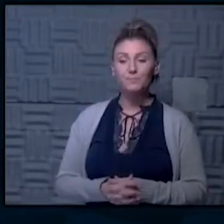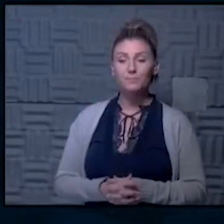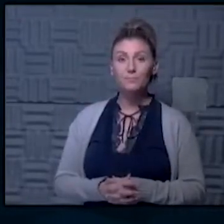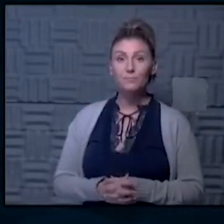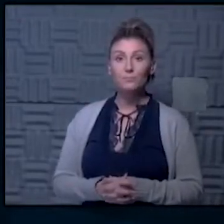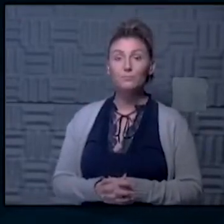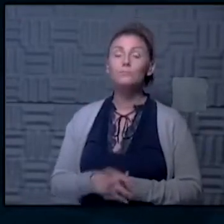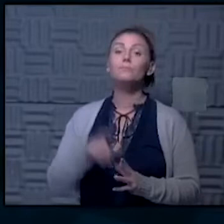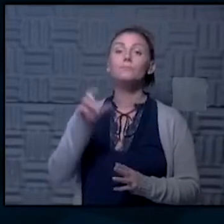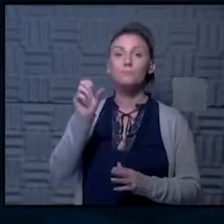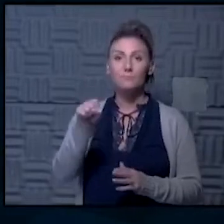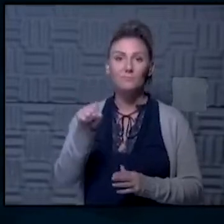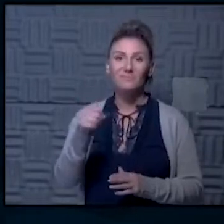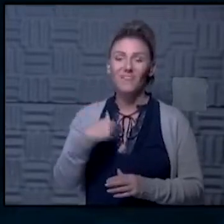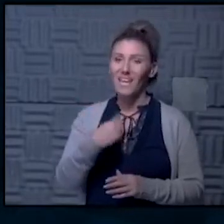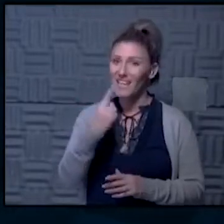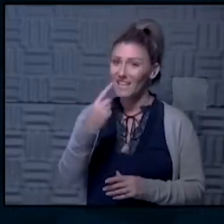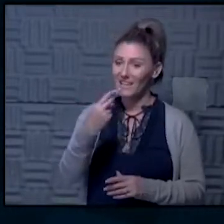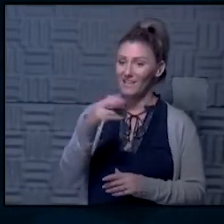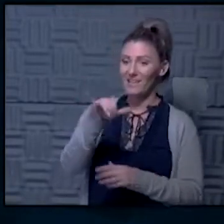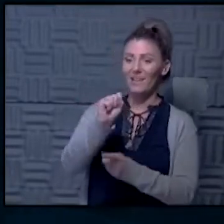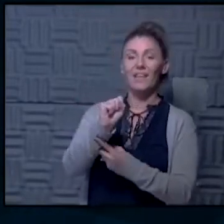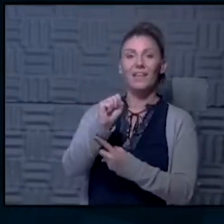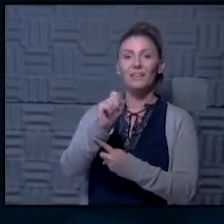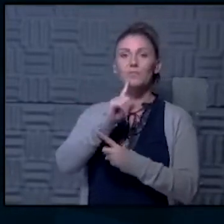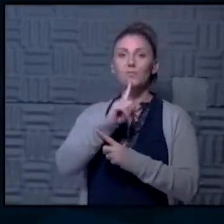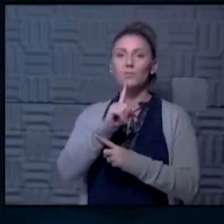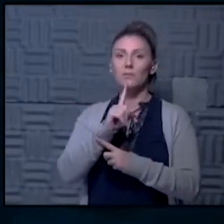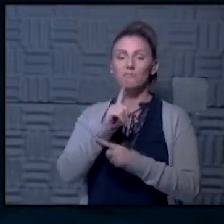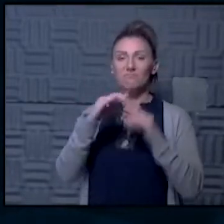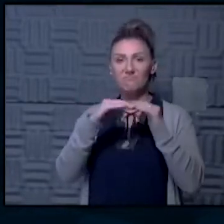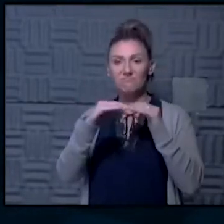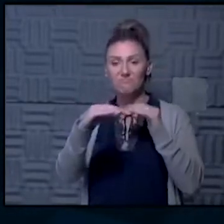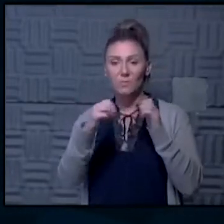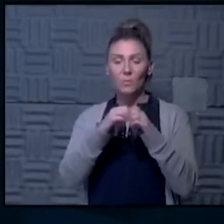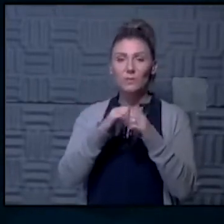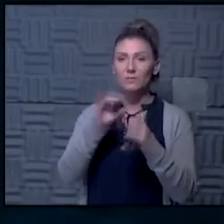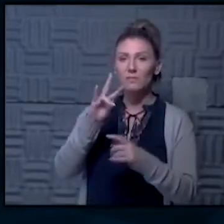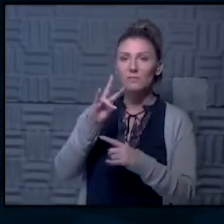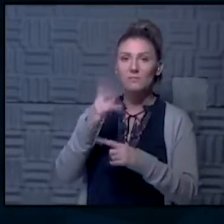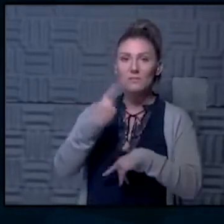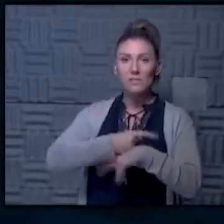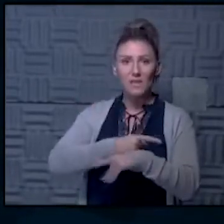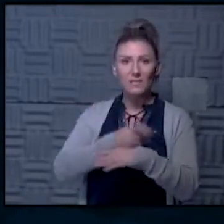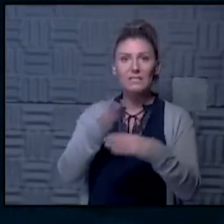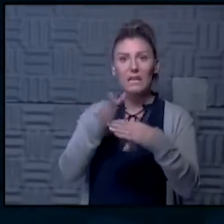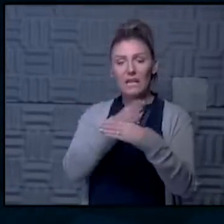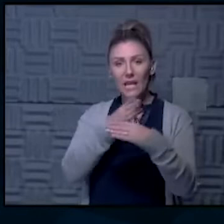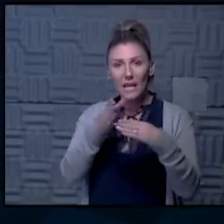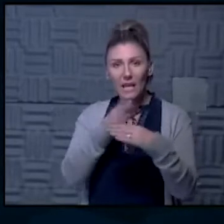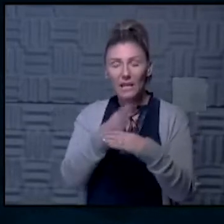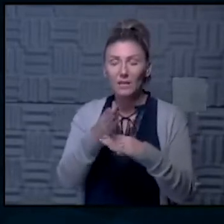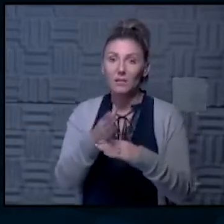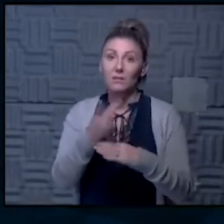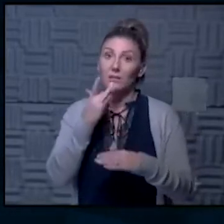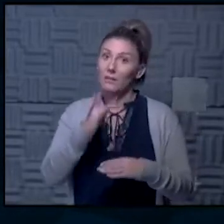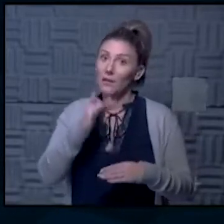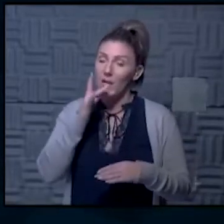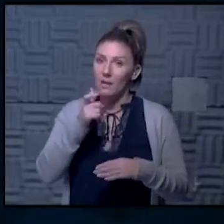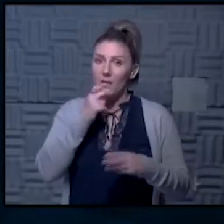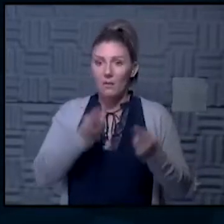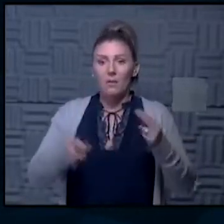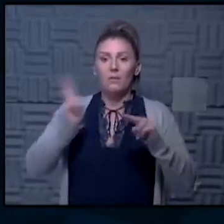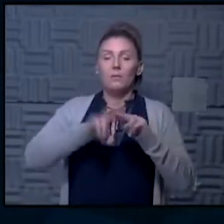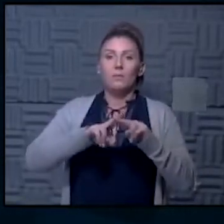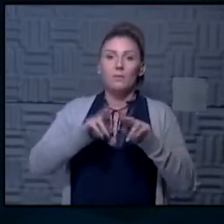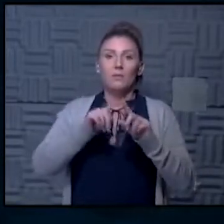Yeah, I think, Hays is staying pretty steady in terms of our 7-day average. It luckily hasn't grown here in recent times, although